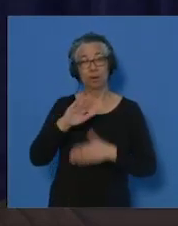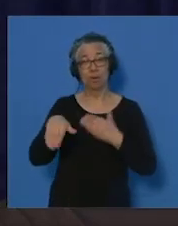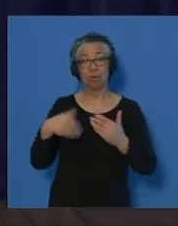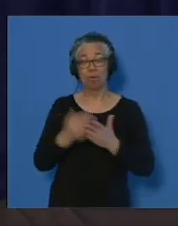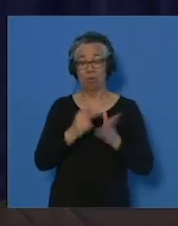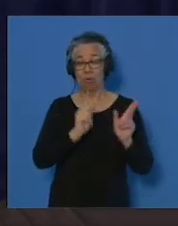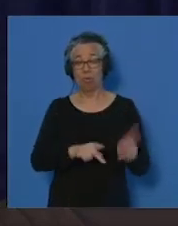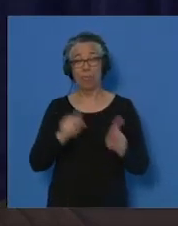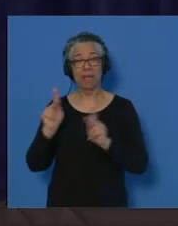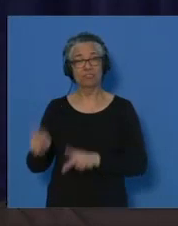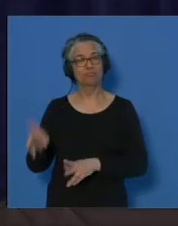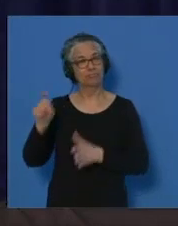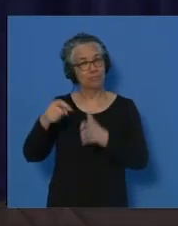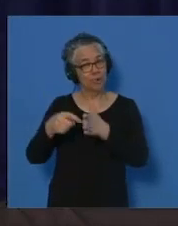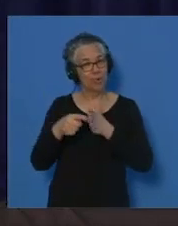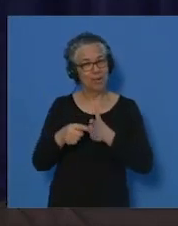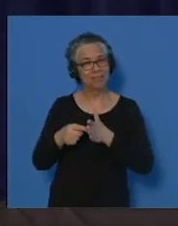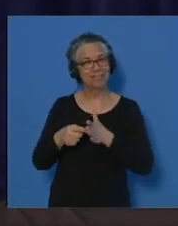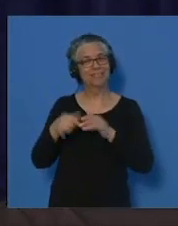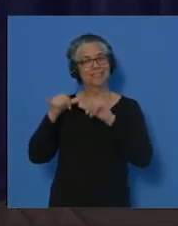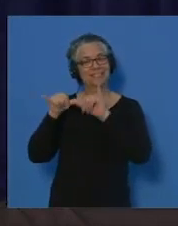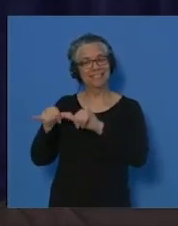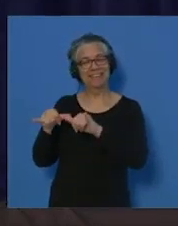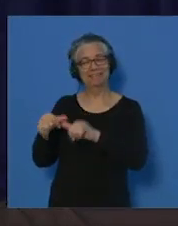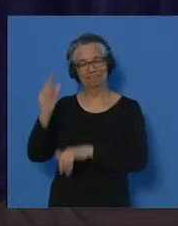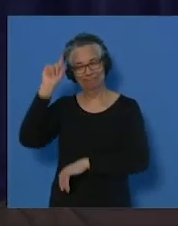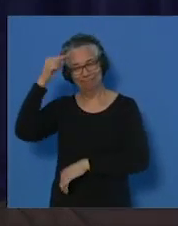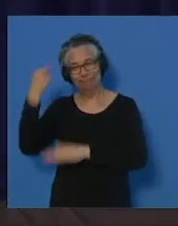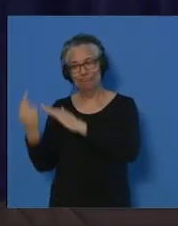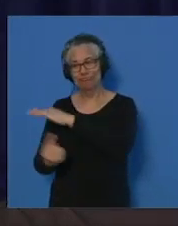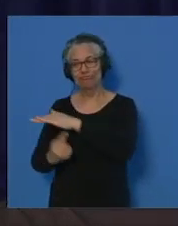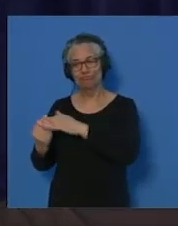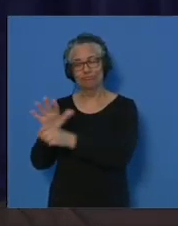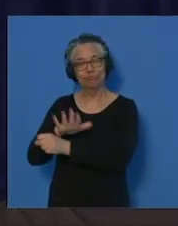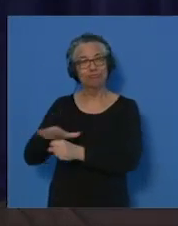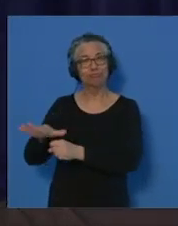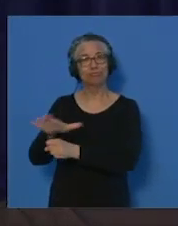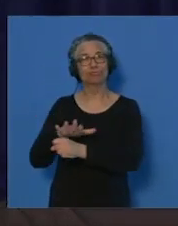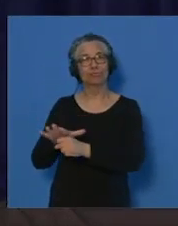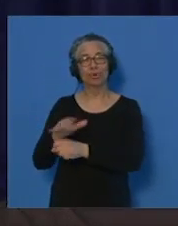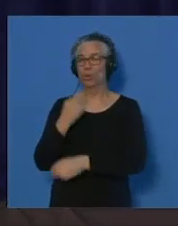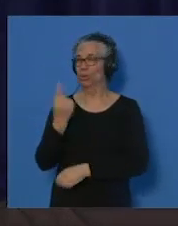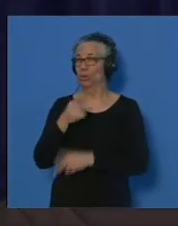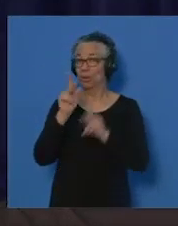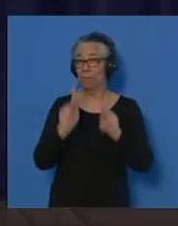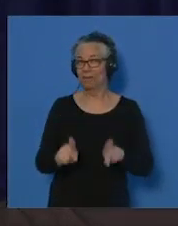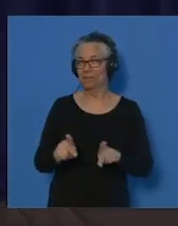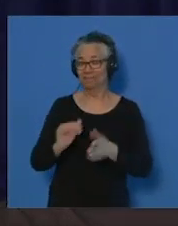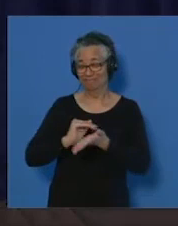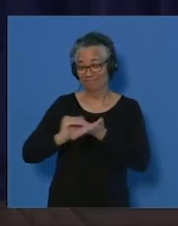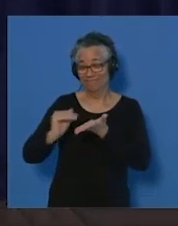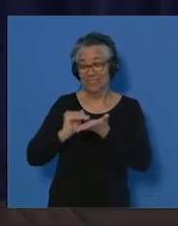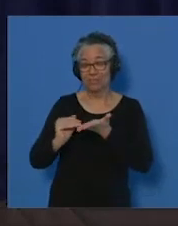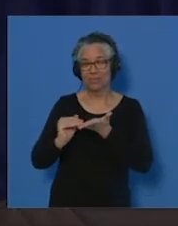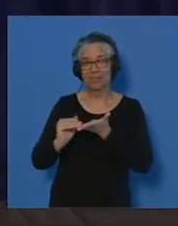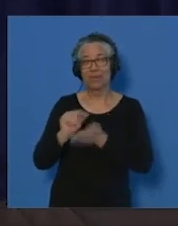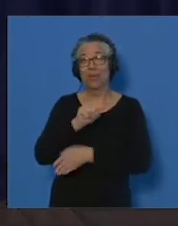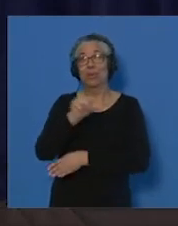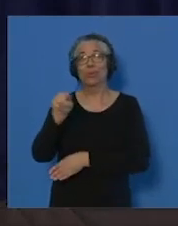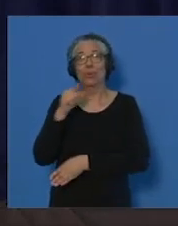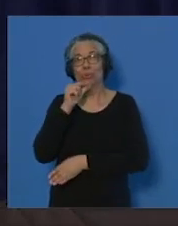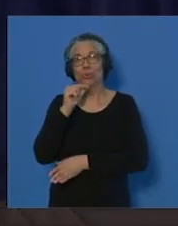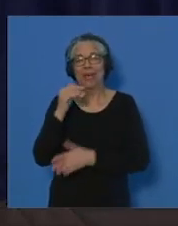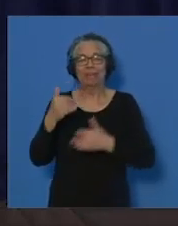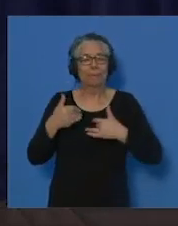required to stay at a government quarantine facility. The only persons who are exempt from this requirement are those who